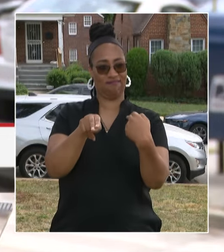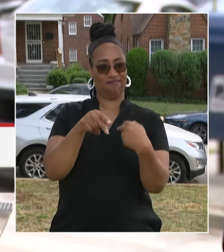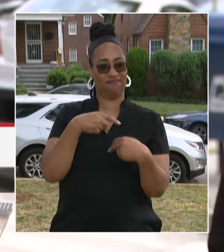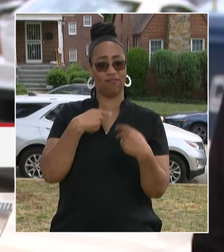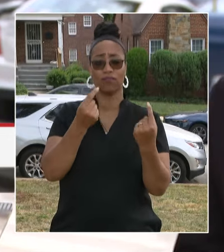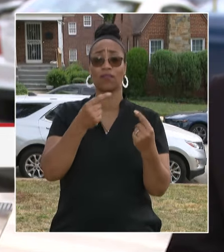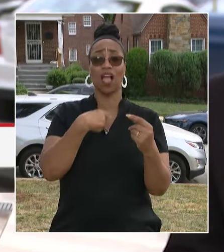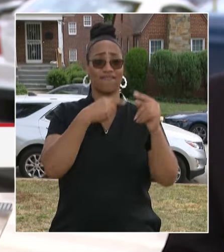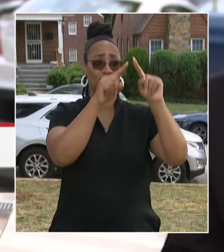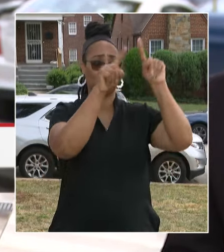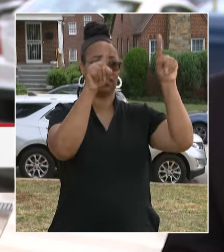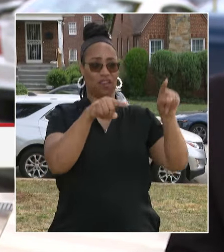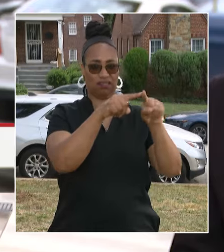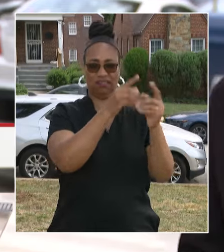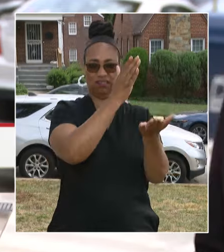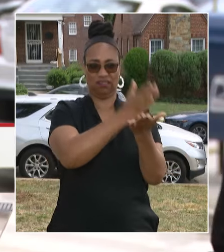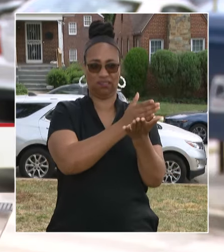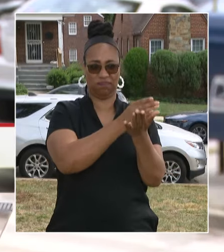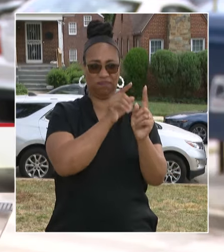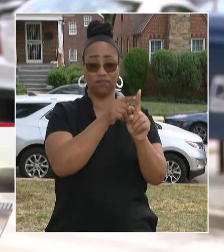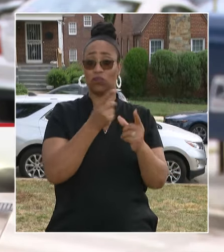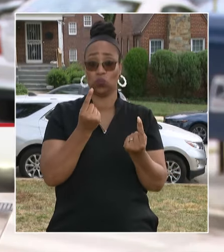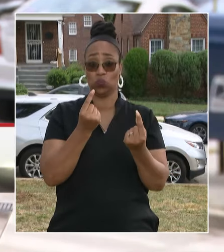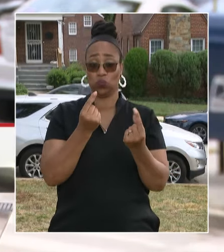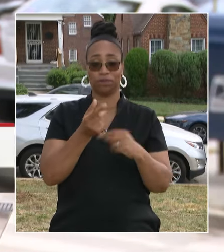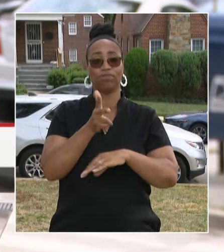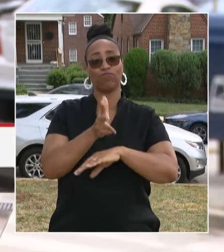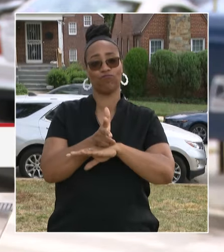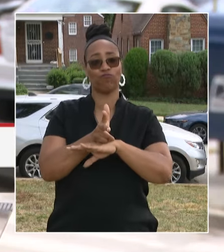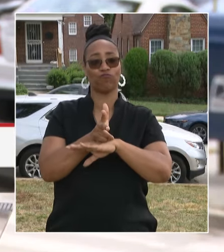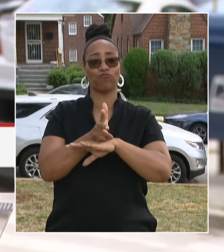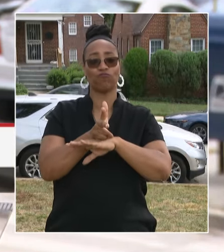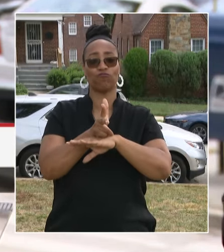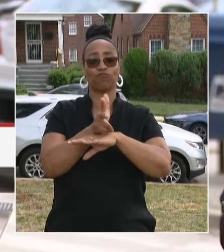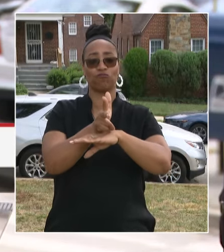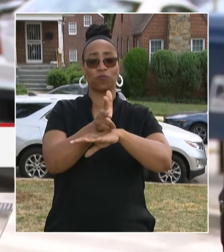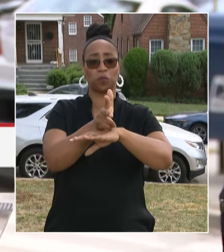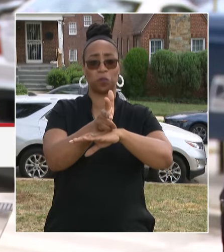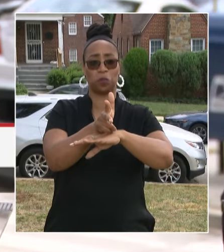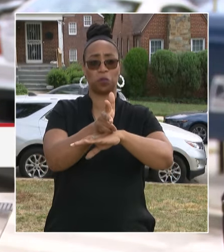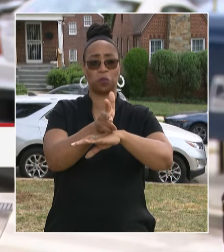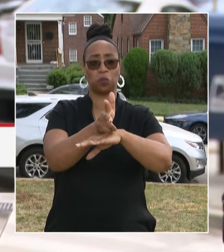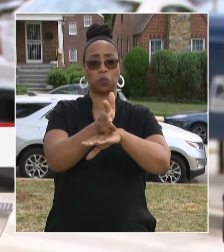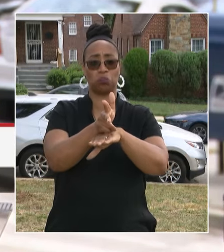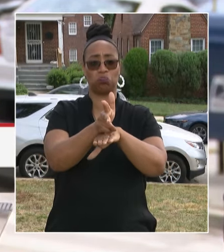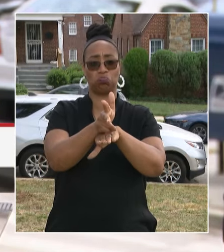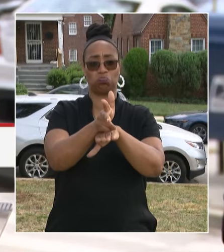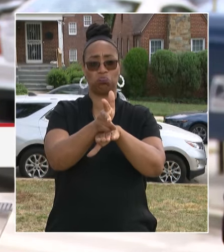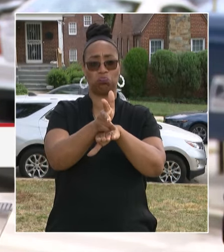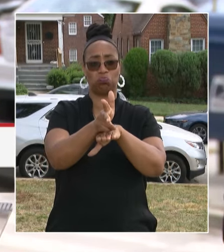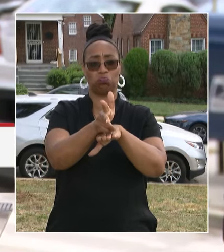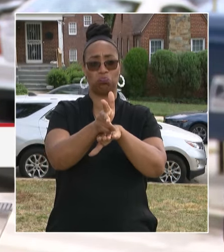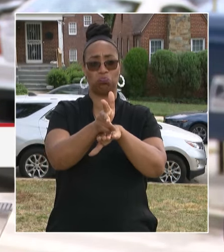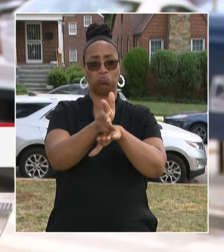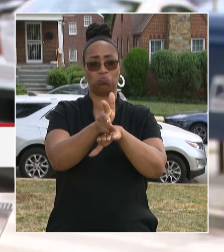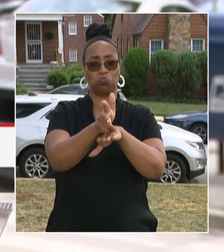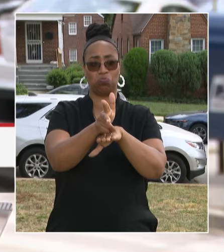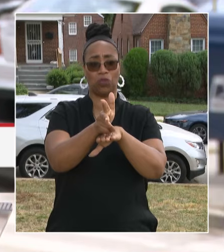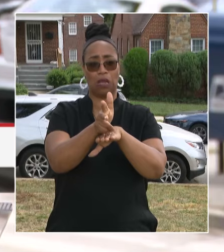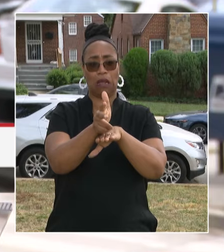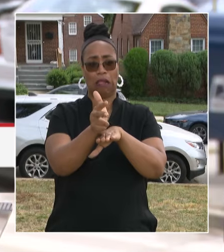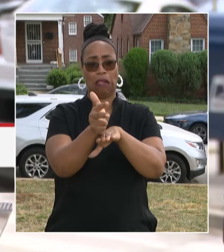We leave to cross one side of the highway successfully. On the other side, a tractor trailer is